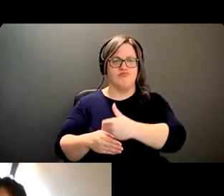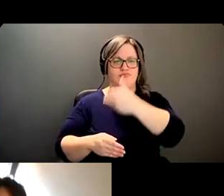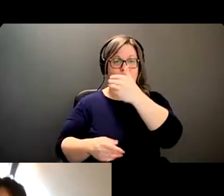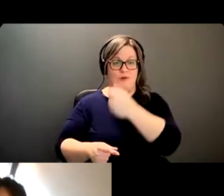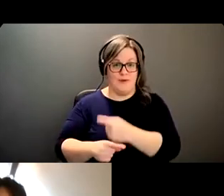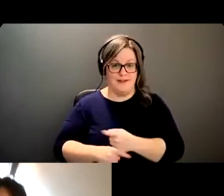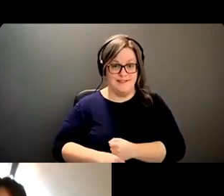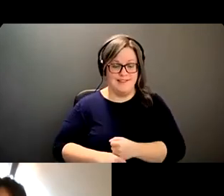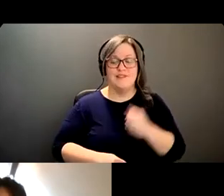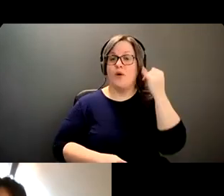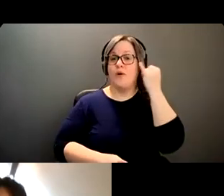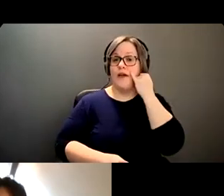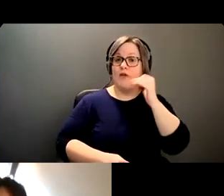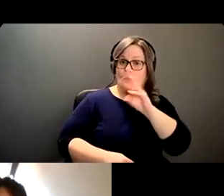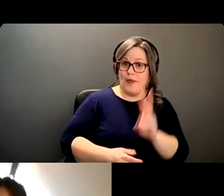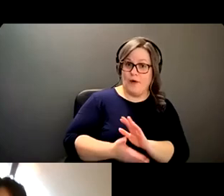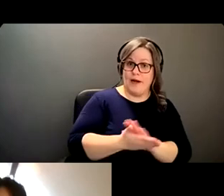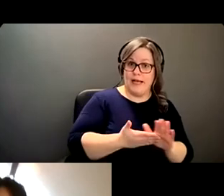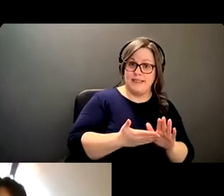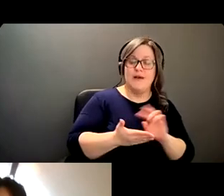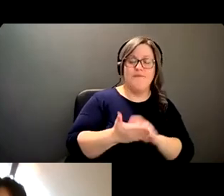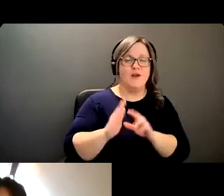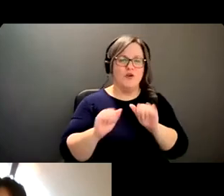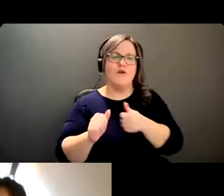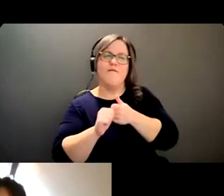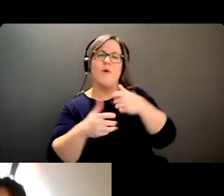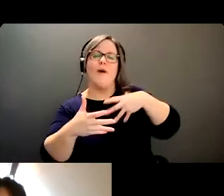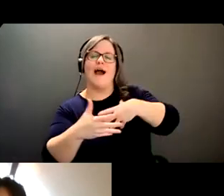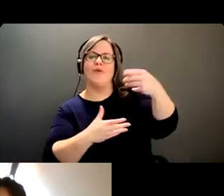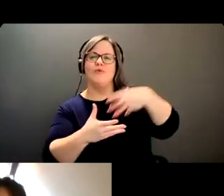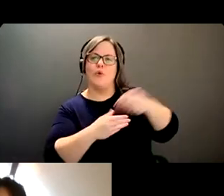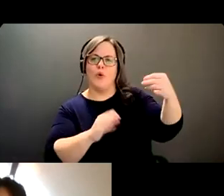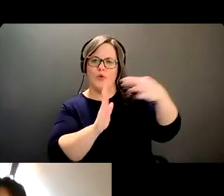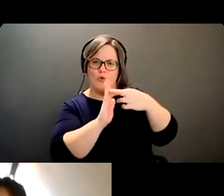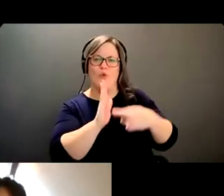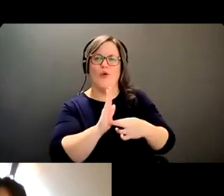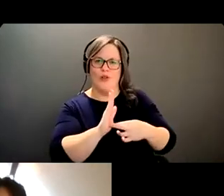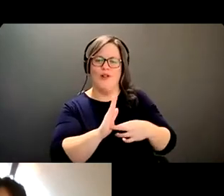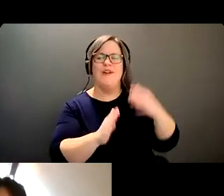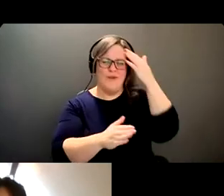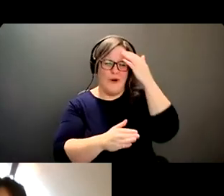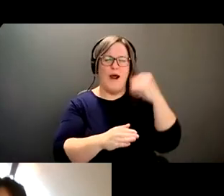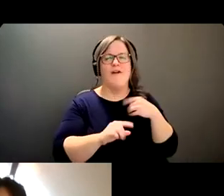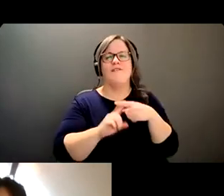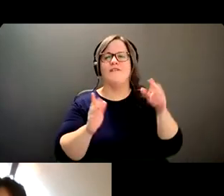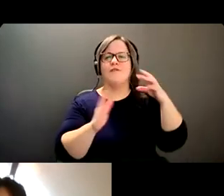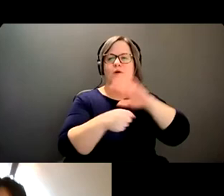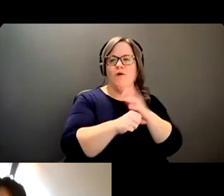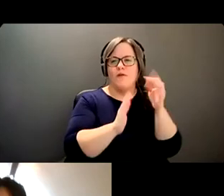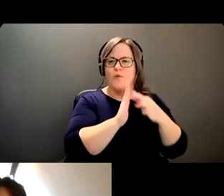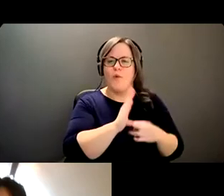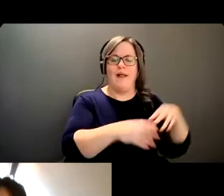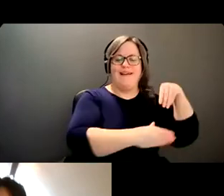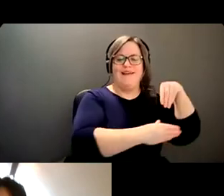abiding by outdoor COVID rules versus indoor COVID rules. And in terms of like capacity limits and such, which really allowed us